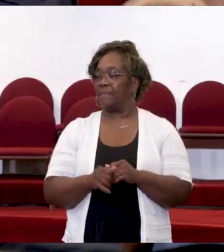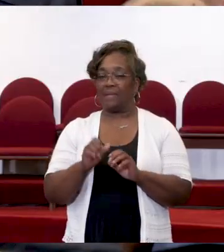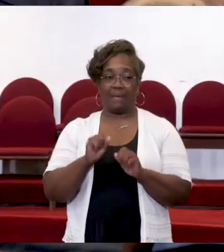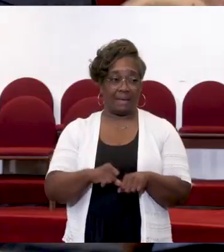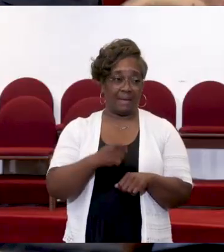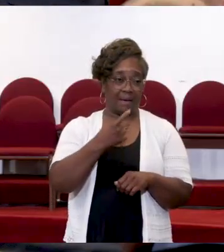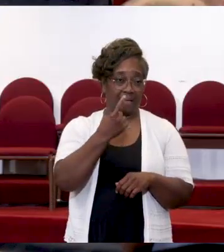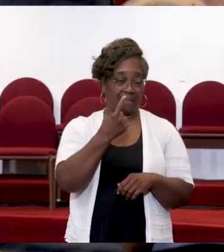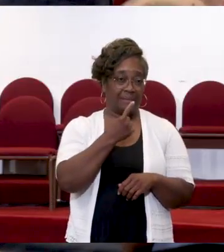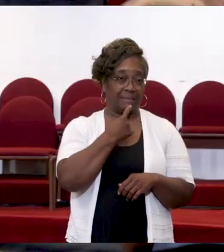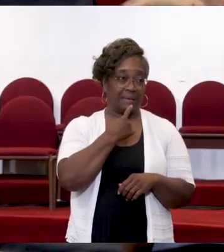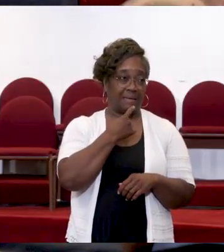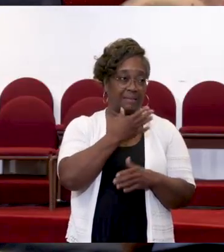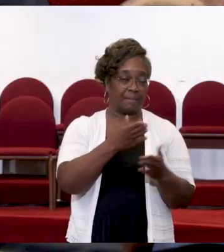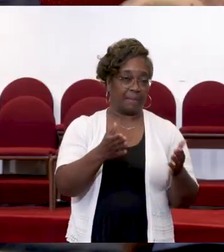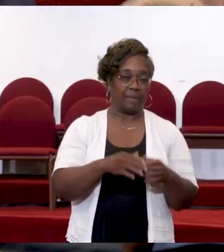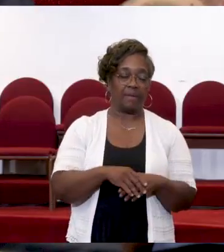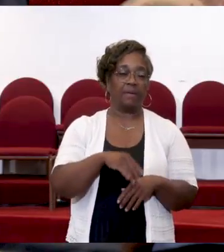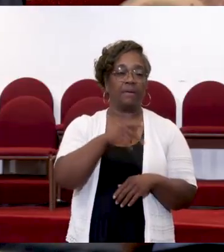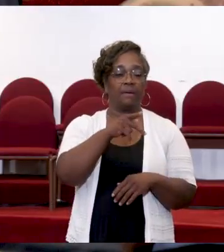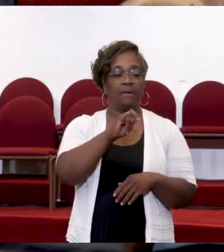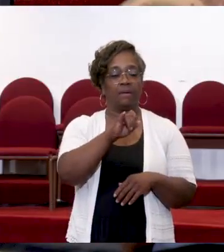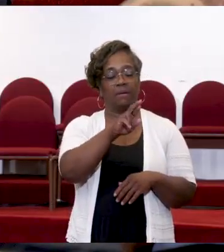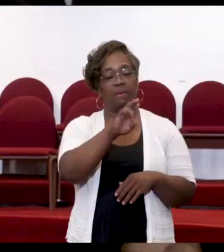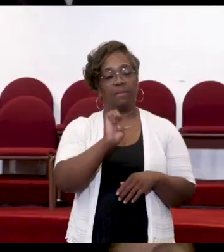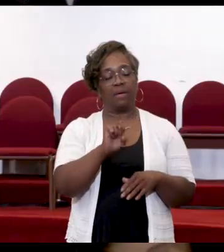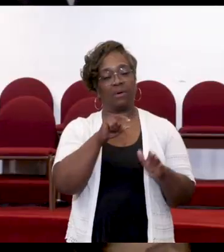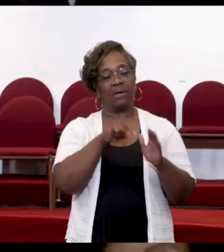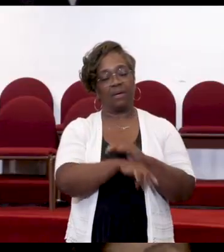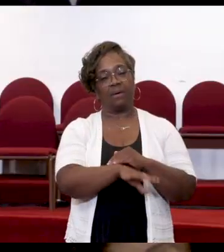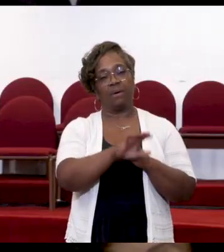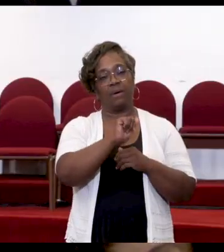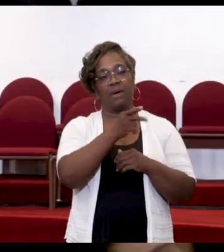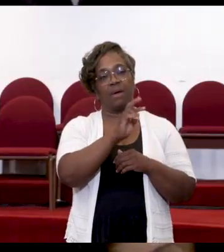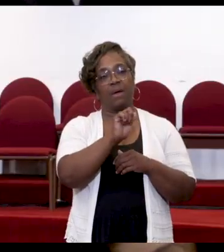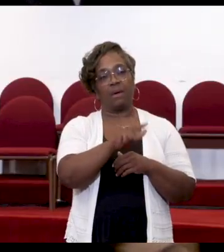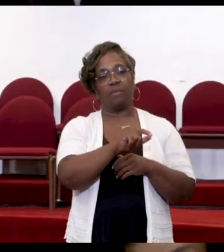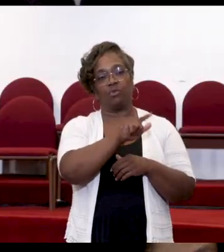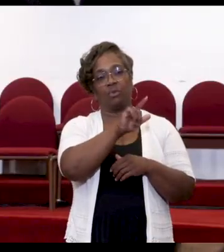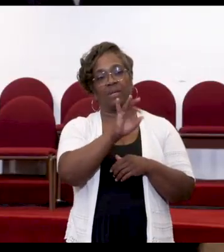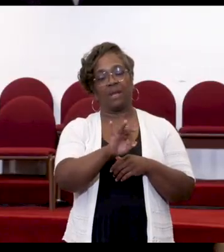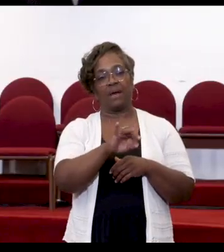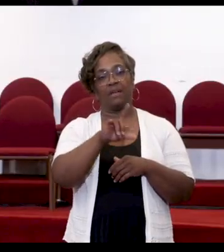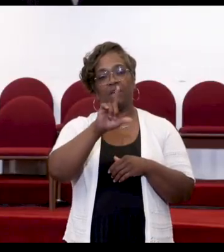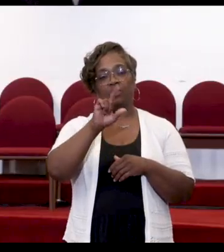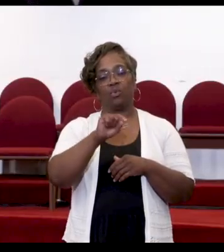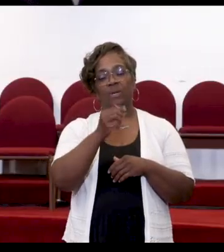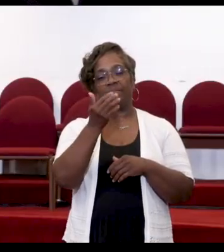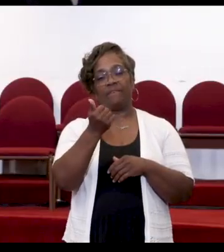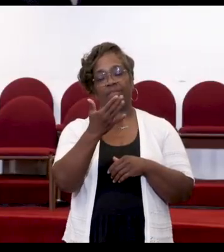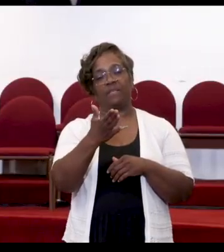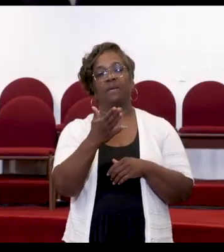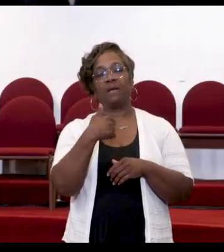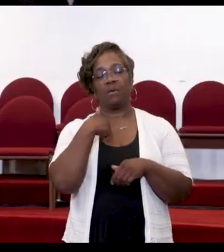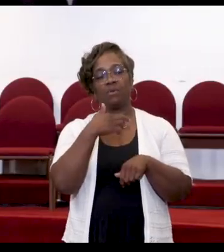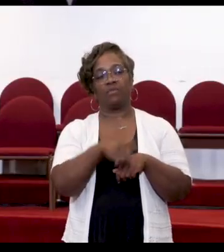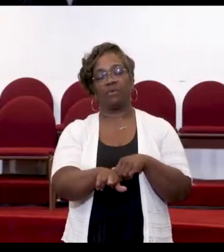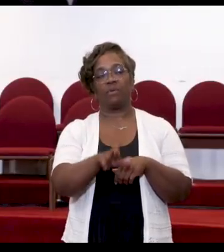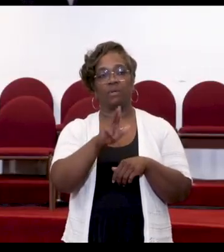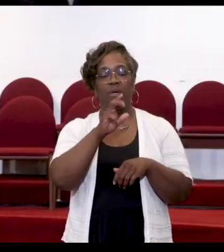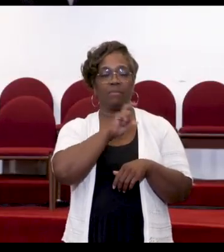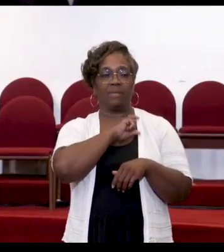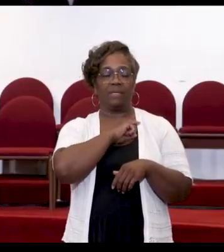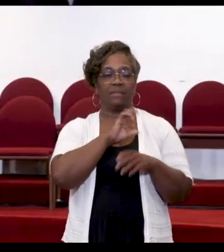Yes. When Pierre got murdered April the 29th of 2015, I was referred through the police department to Mothers of